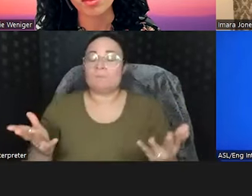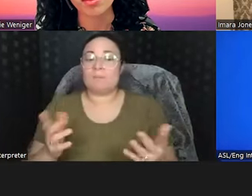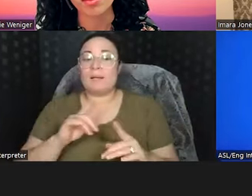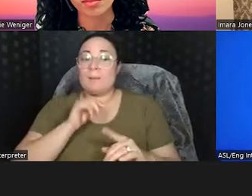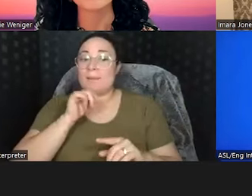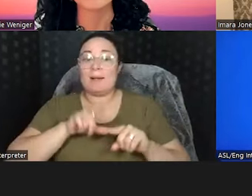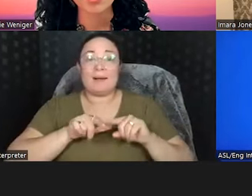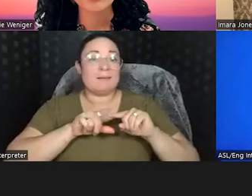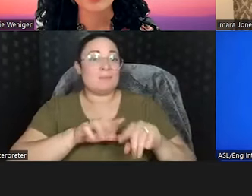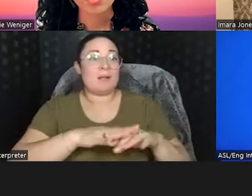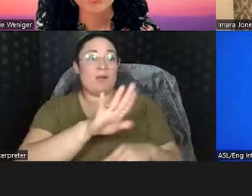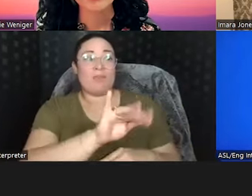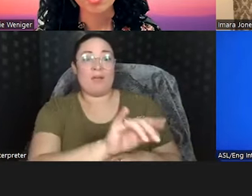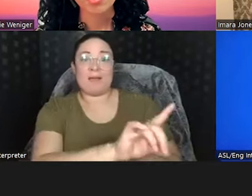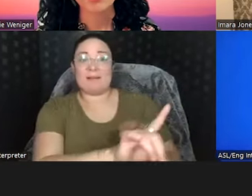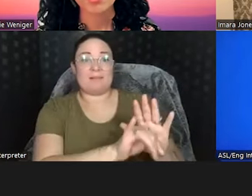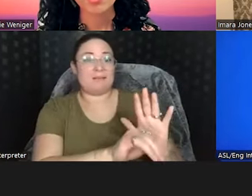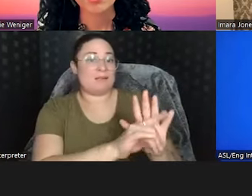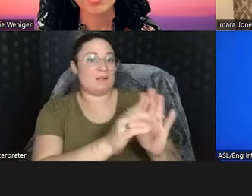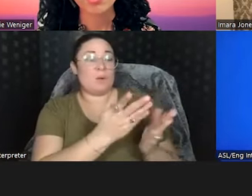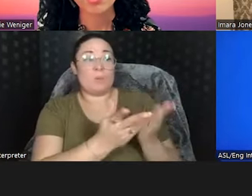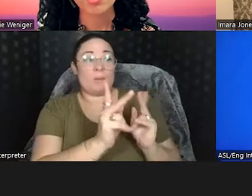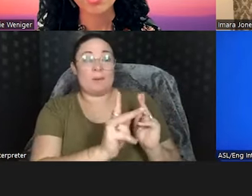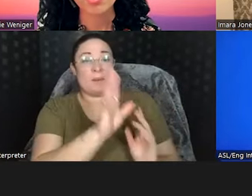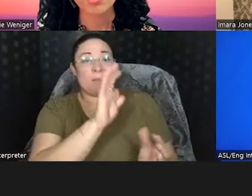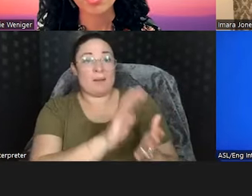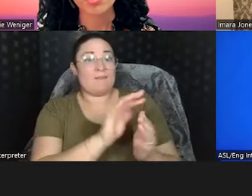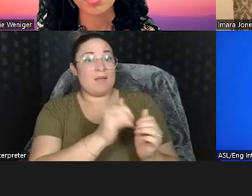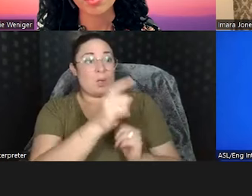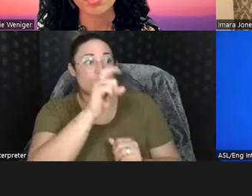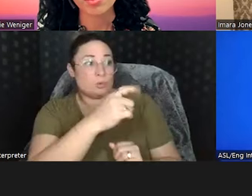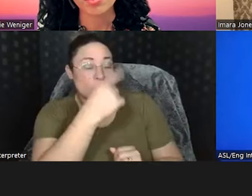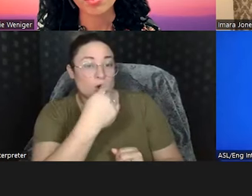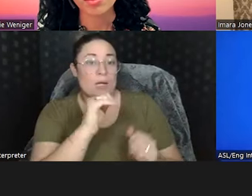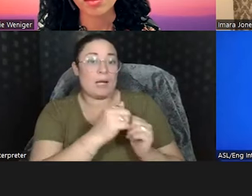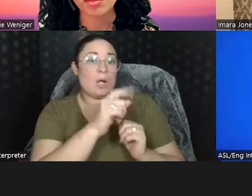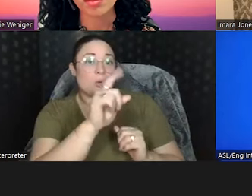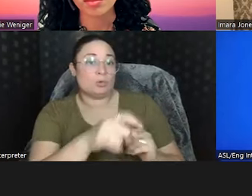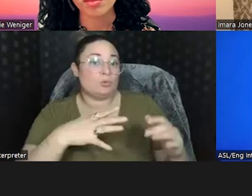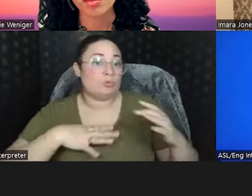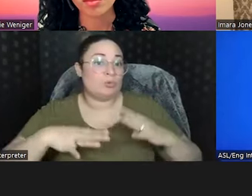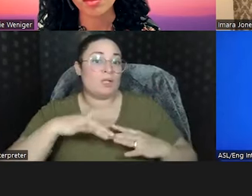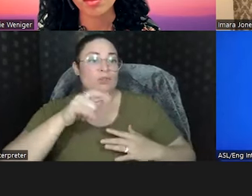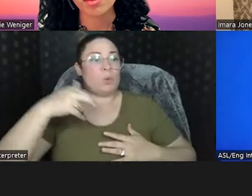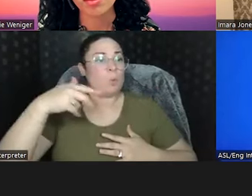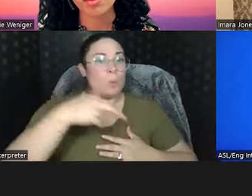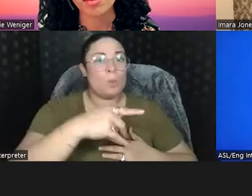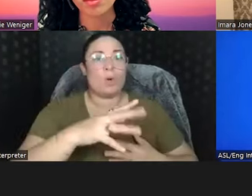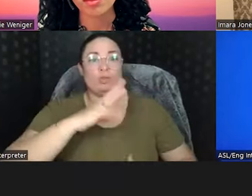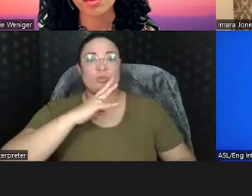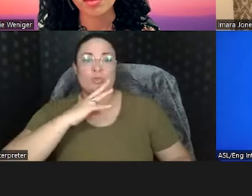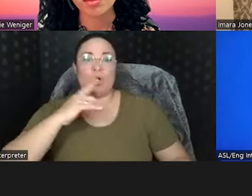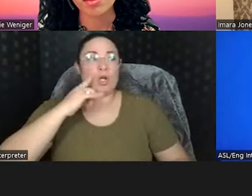gender identity is. It's what people believe, how you're supposed to look, how you're supposed to dress, how you're supposed to walk, how you're supposed to